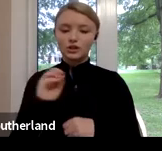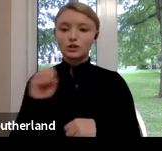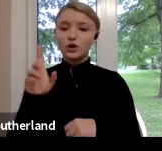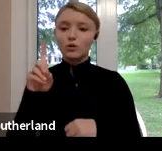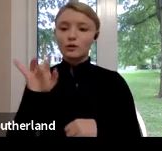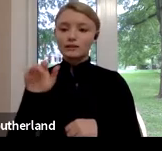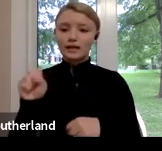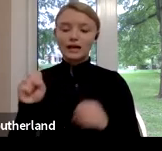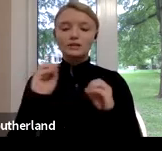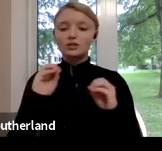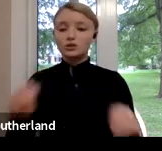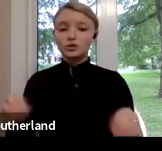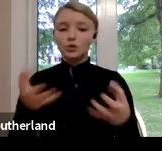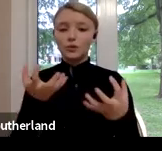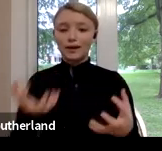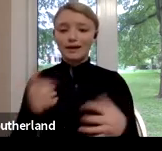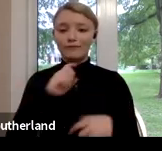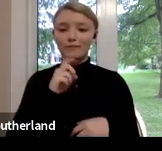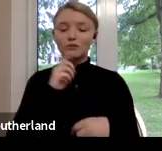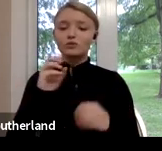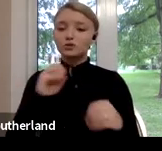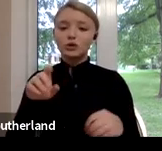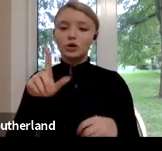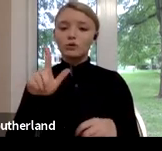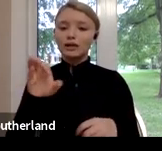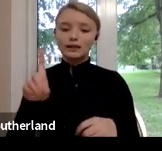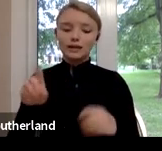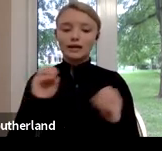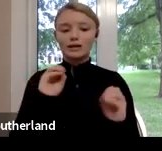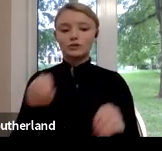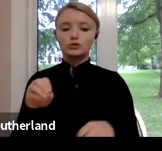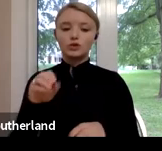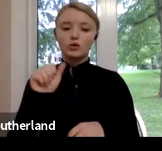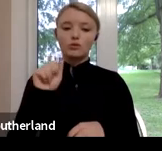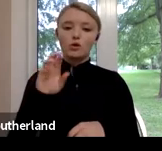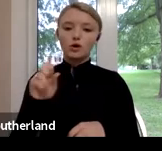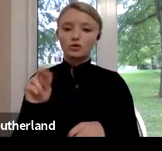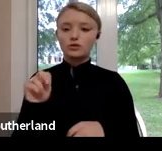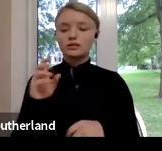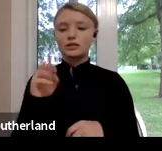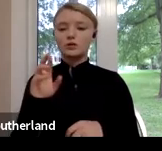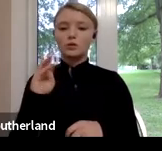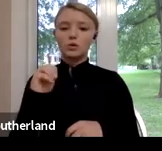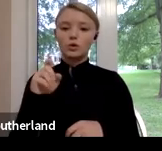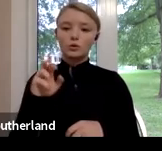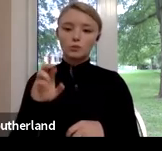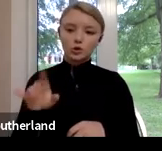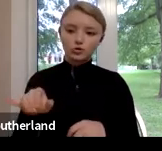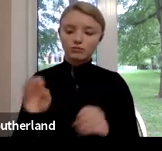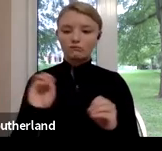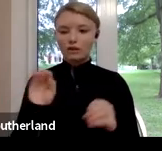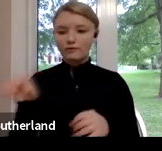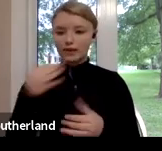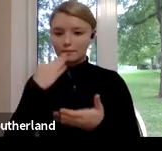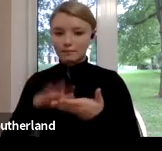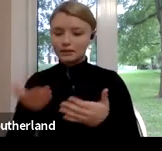metals. So there's no lead, no arsen, no mercury or cadmium in the soil. Now, the Ningxia